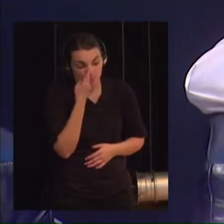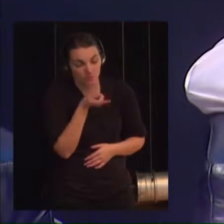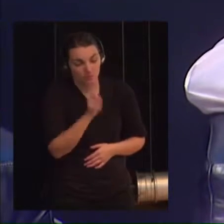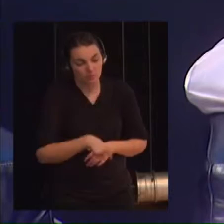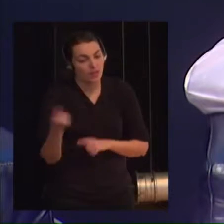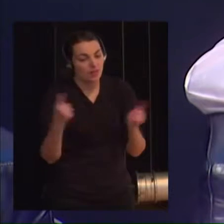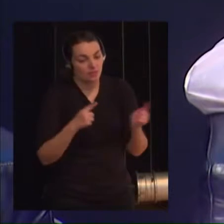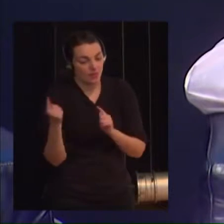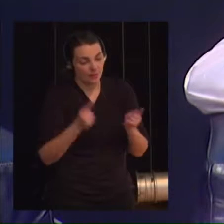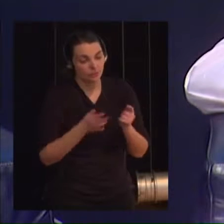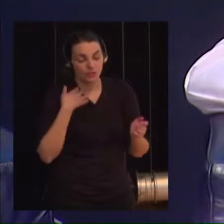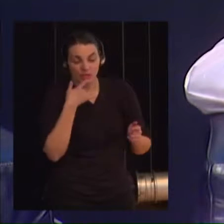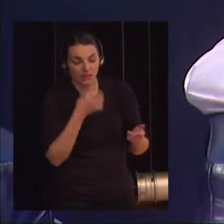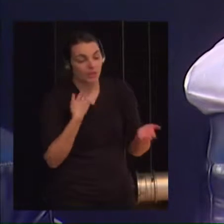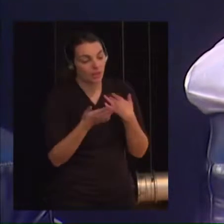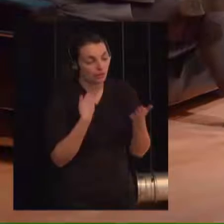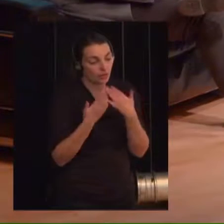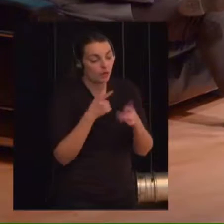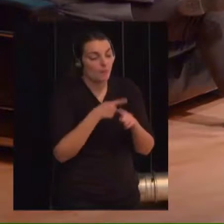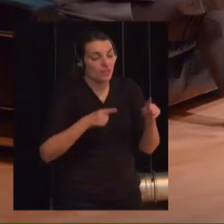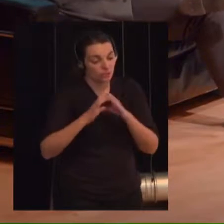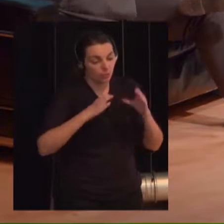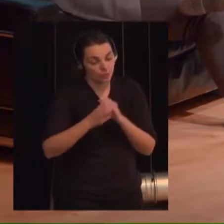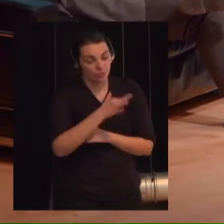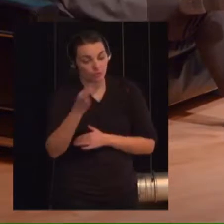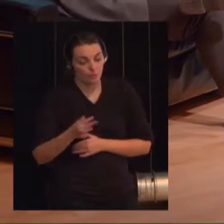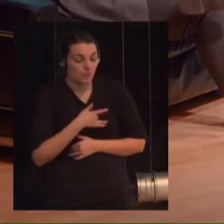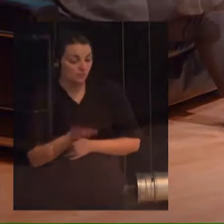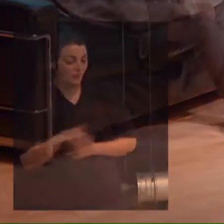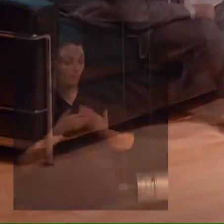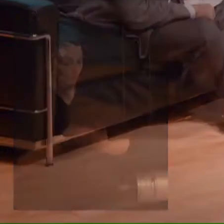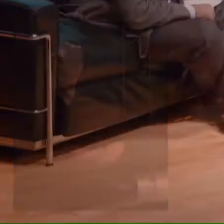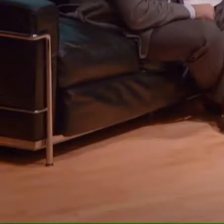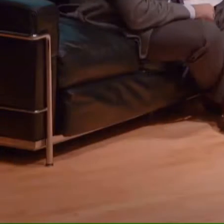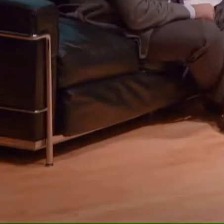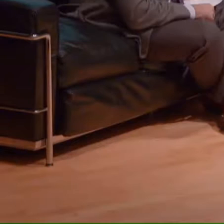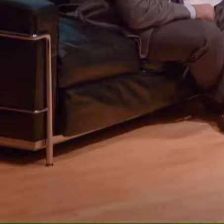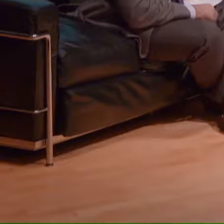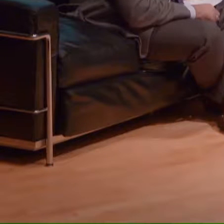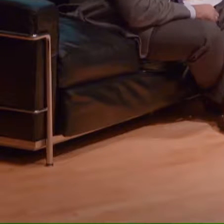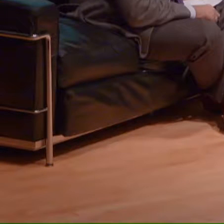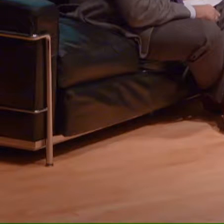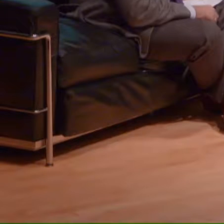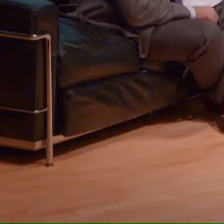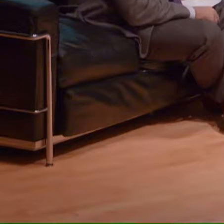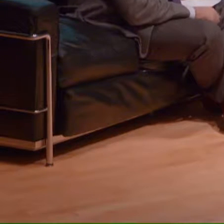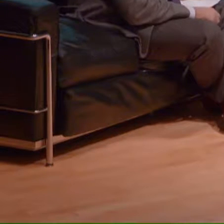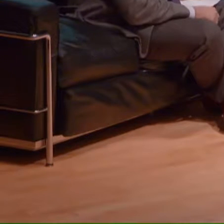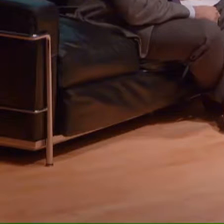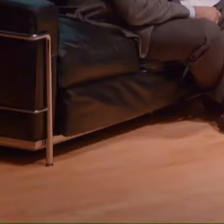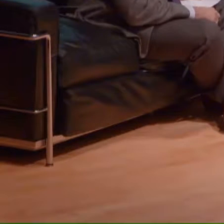media. Excellent. Thank you very much, Charles. You stick very well to the 5 minutes. Sarah, please, if you can. Muchas